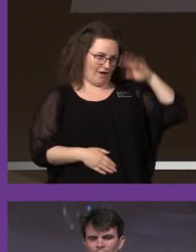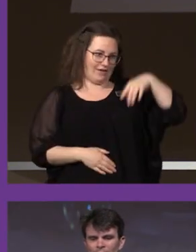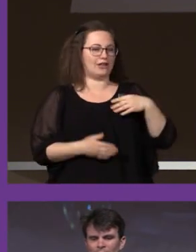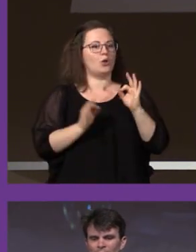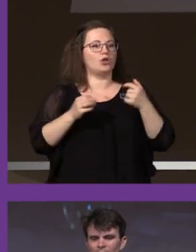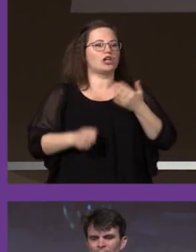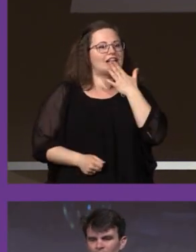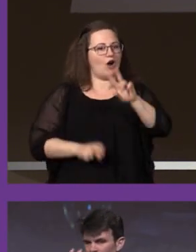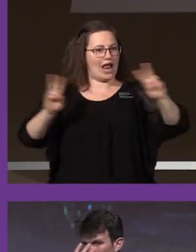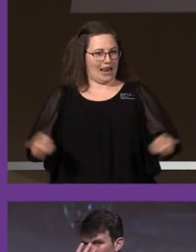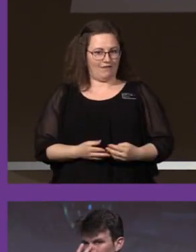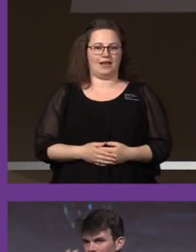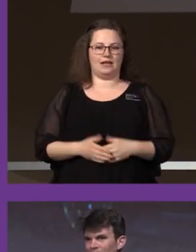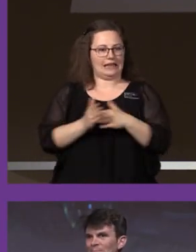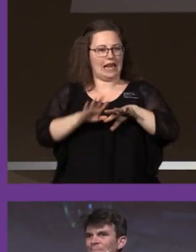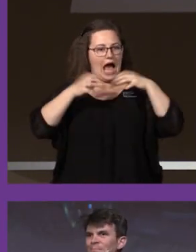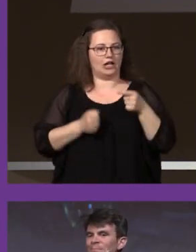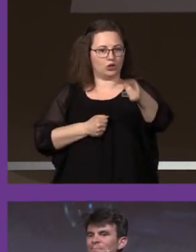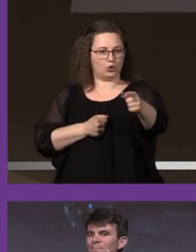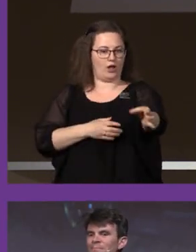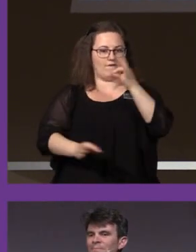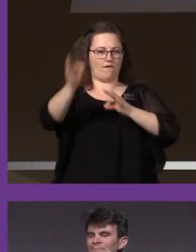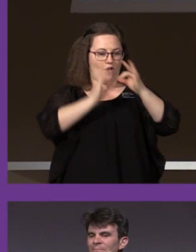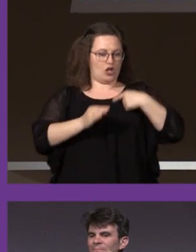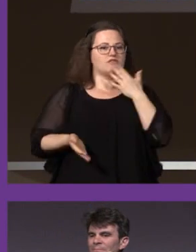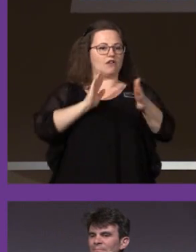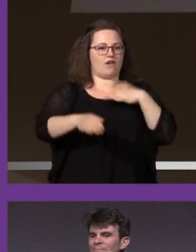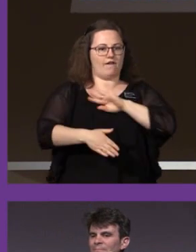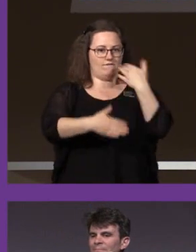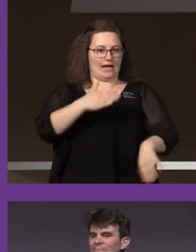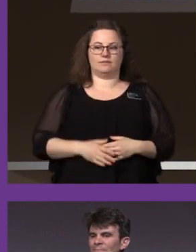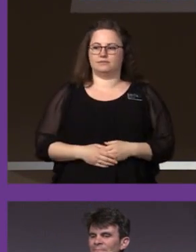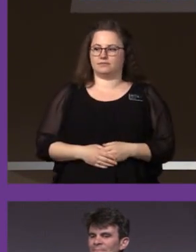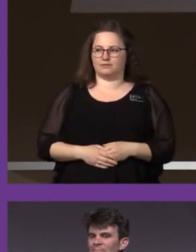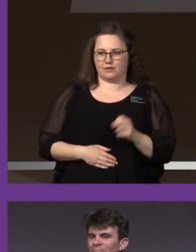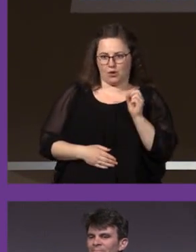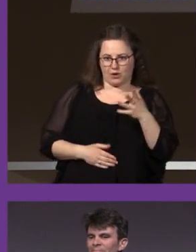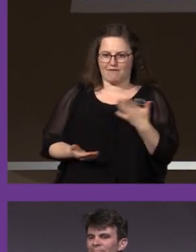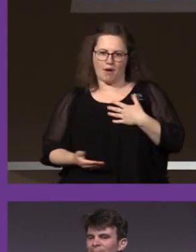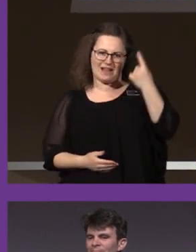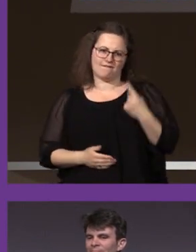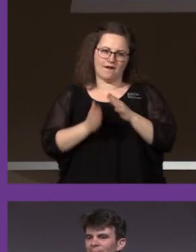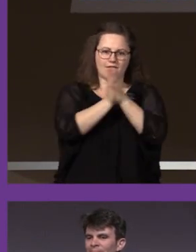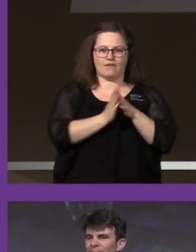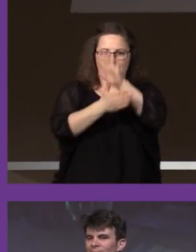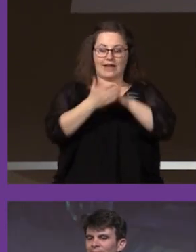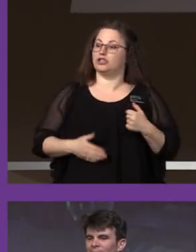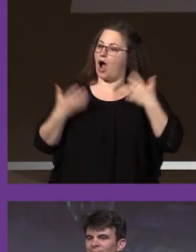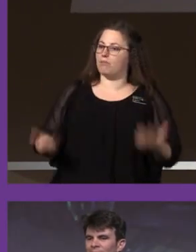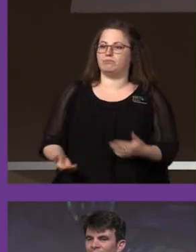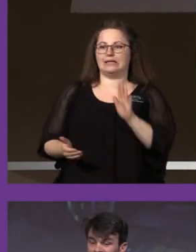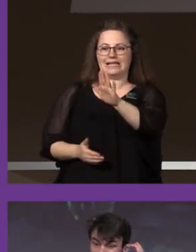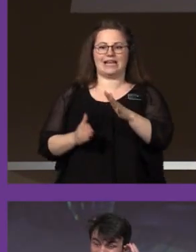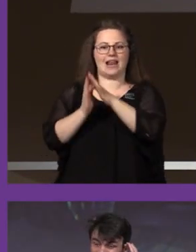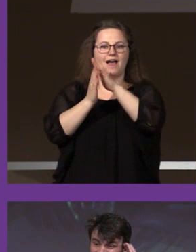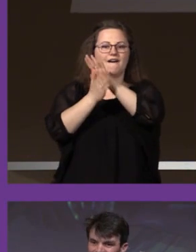how I'm going to respond to everything you are going to say tonight. Okay, then, what's my favorite color? I don't know what